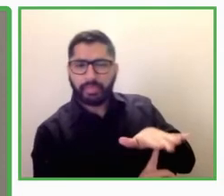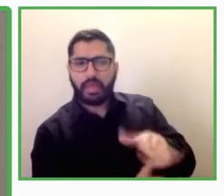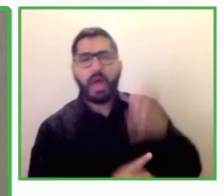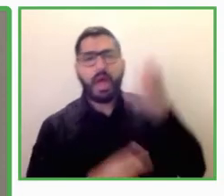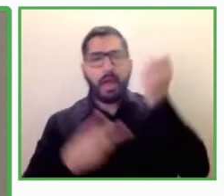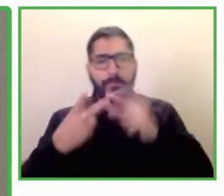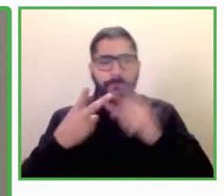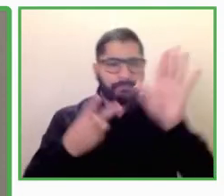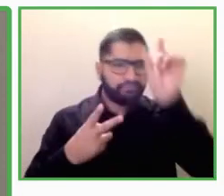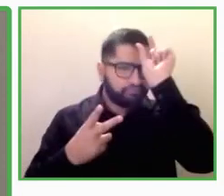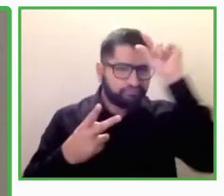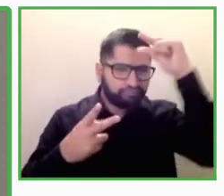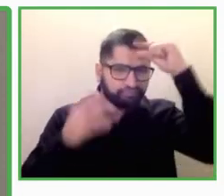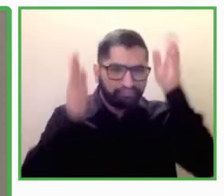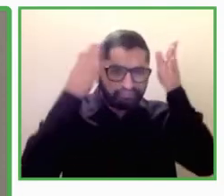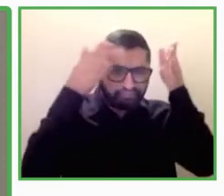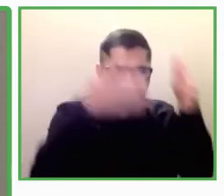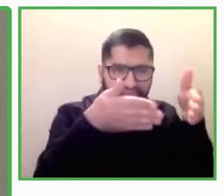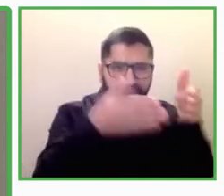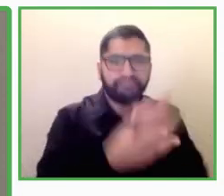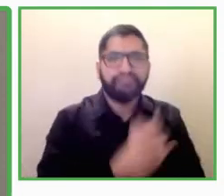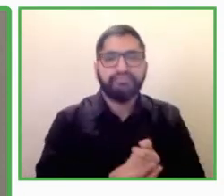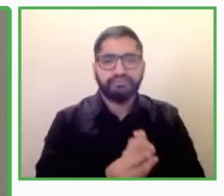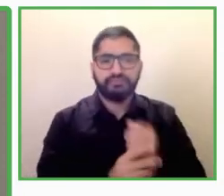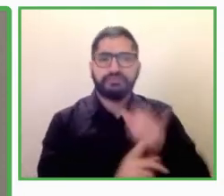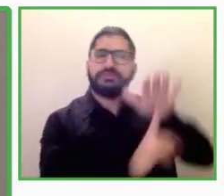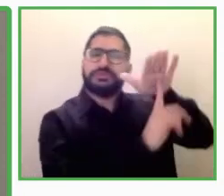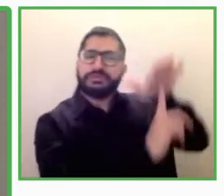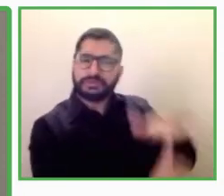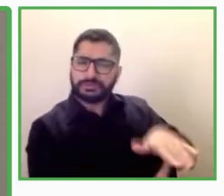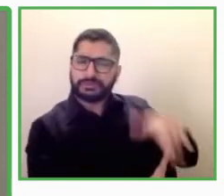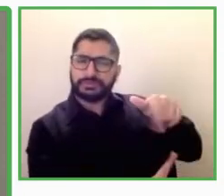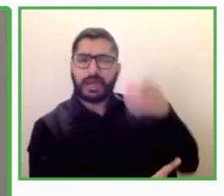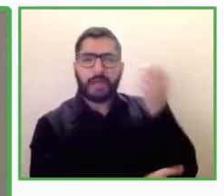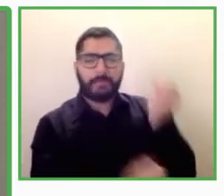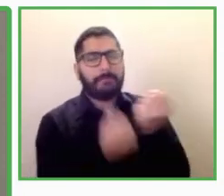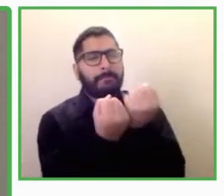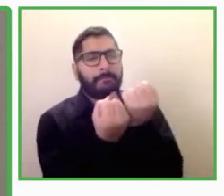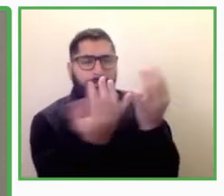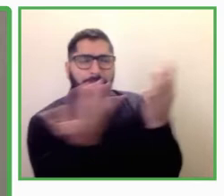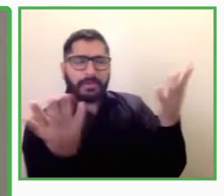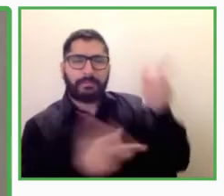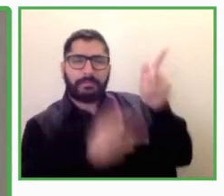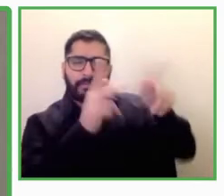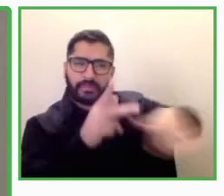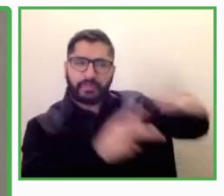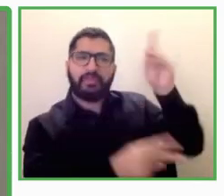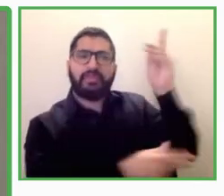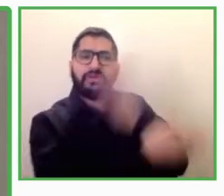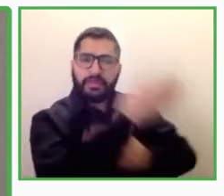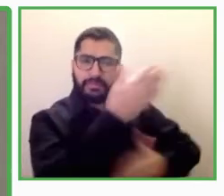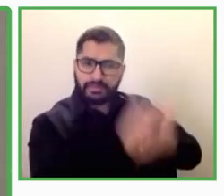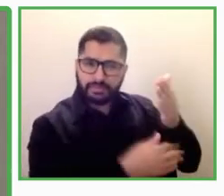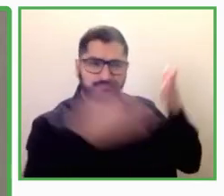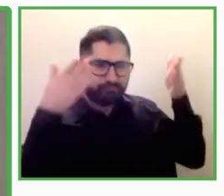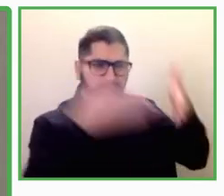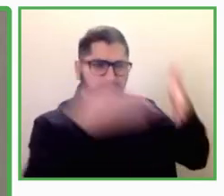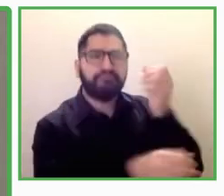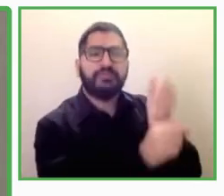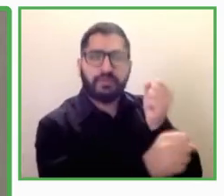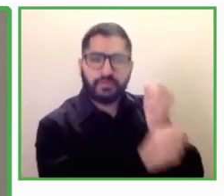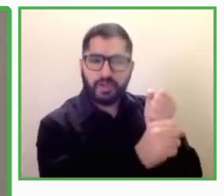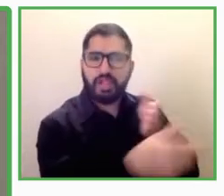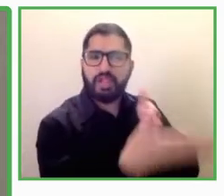stigma for disabled people in the job place. However, specifically, the committee reflected on how